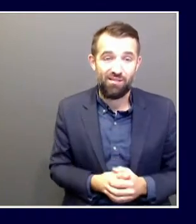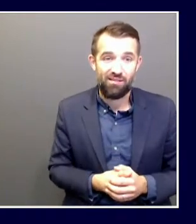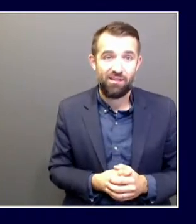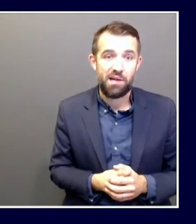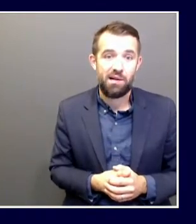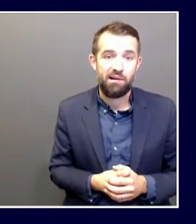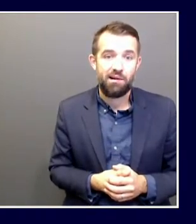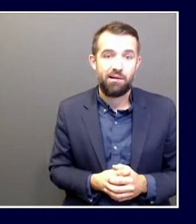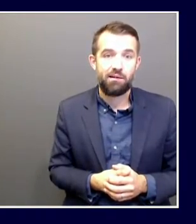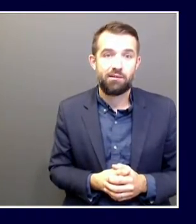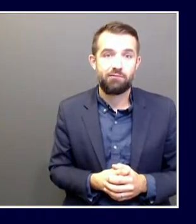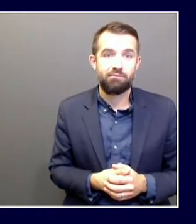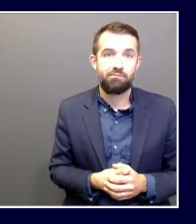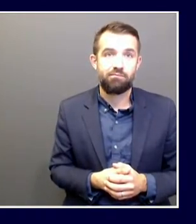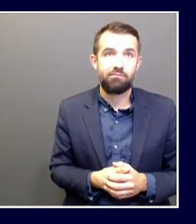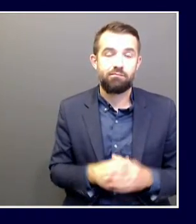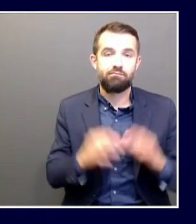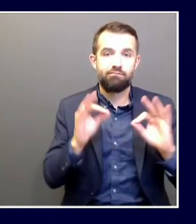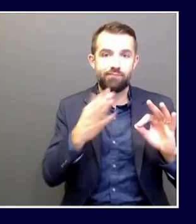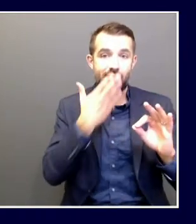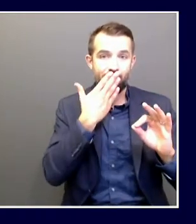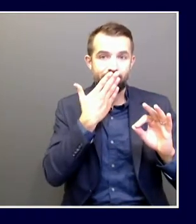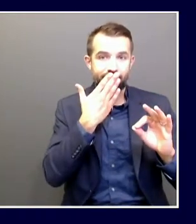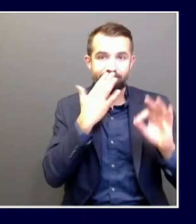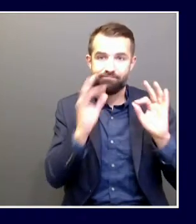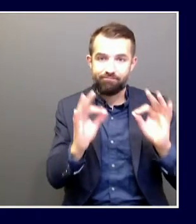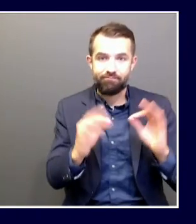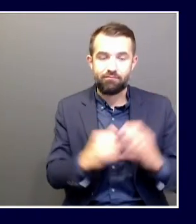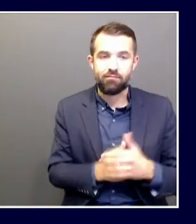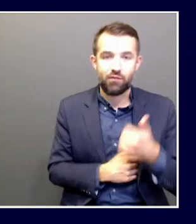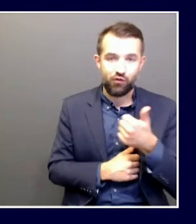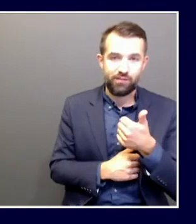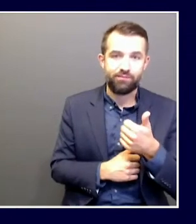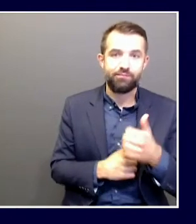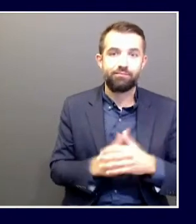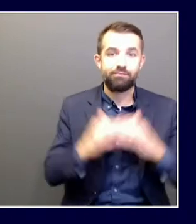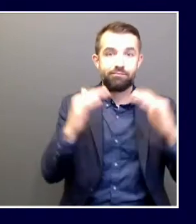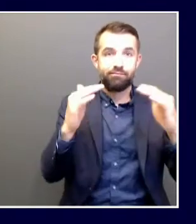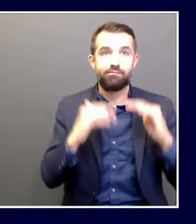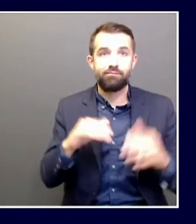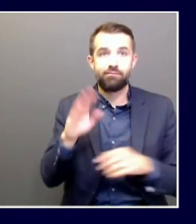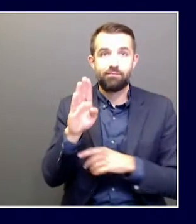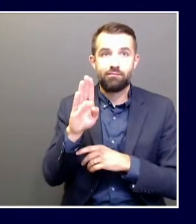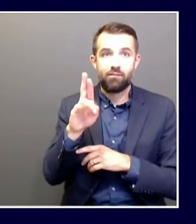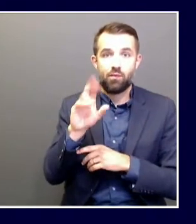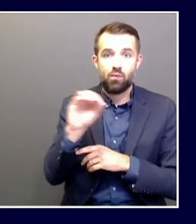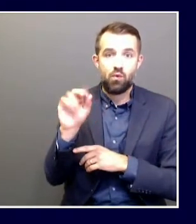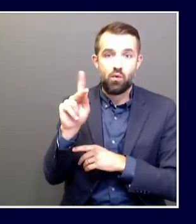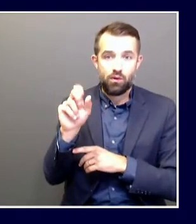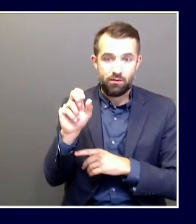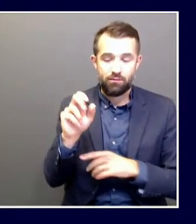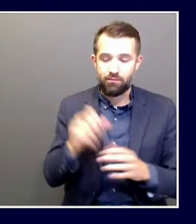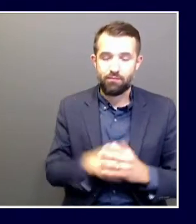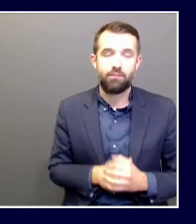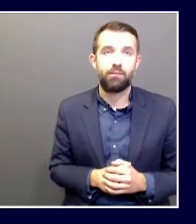Got it. Thank you both. Yep. Thanks, Eric. Let me go to Brooke Riley from ABC 7 next.